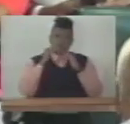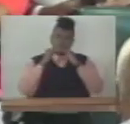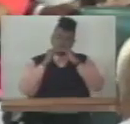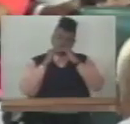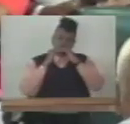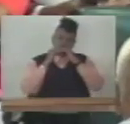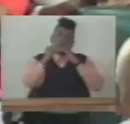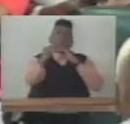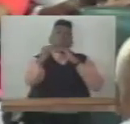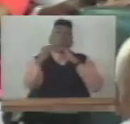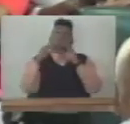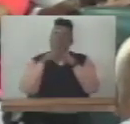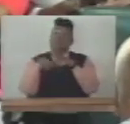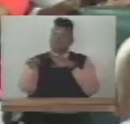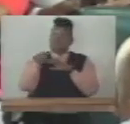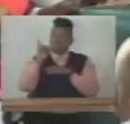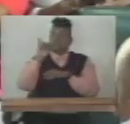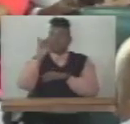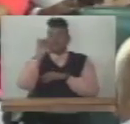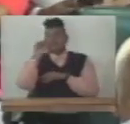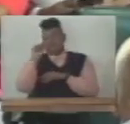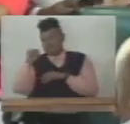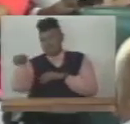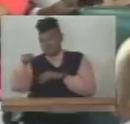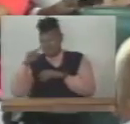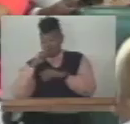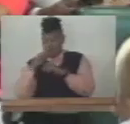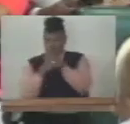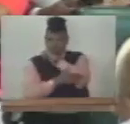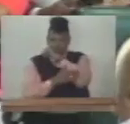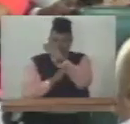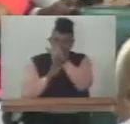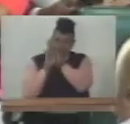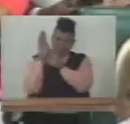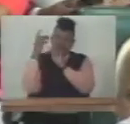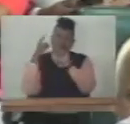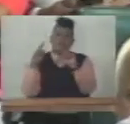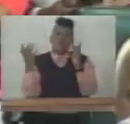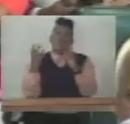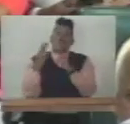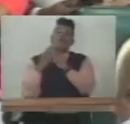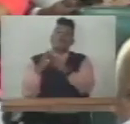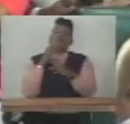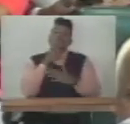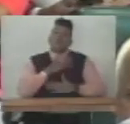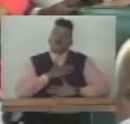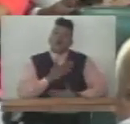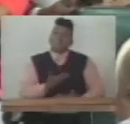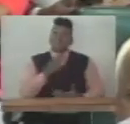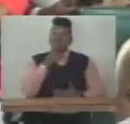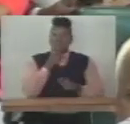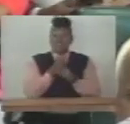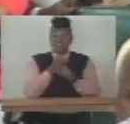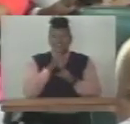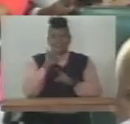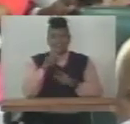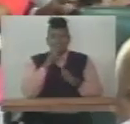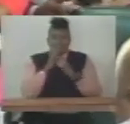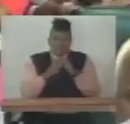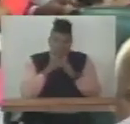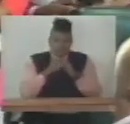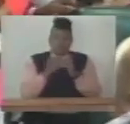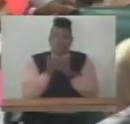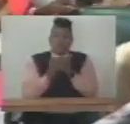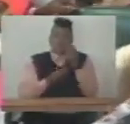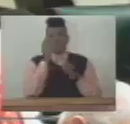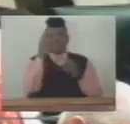stability in the industrial relations climate in the country in what was admittedly a very difficult